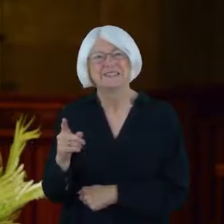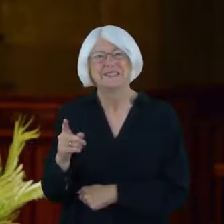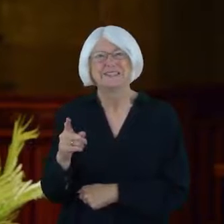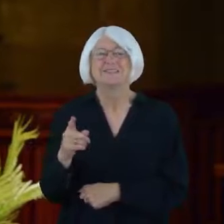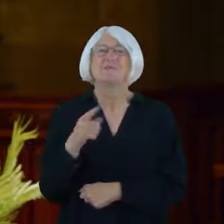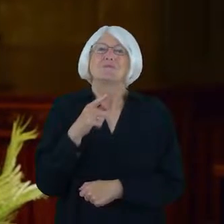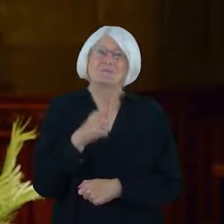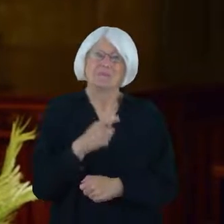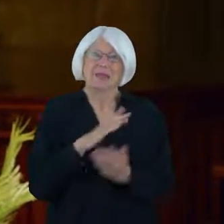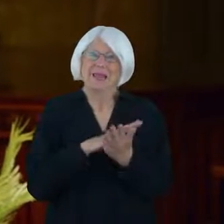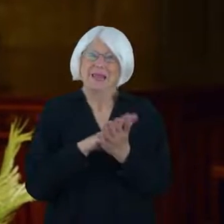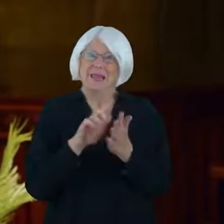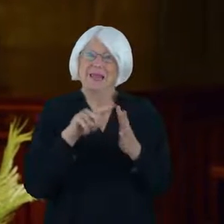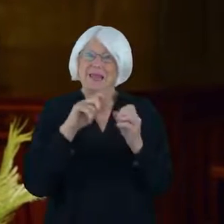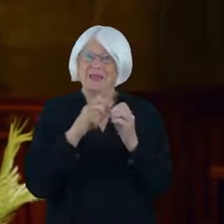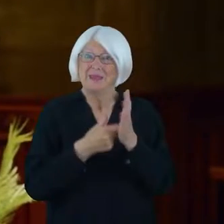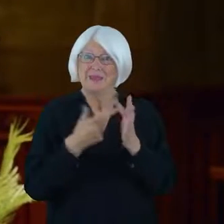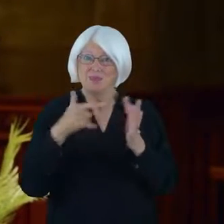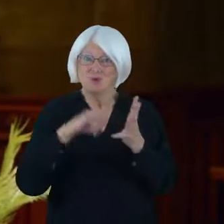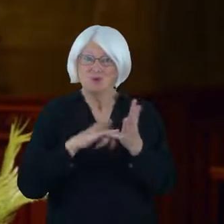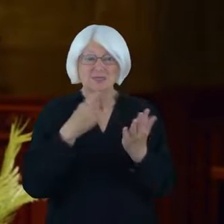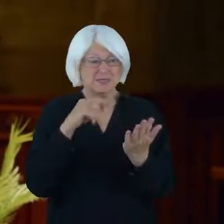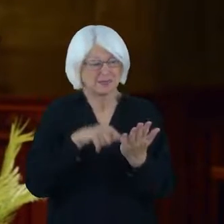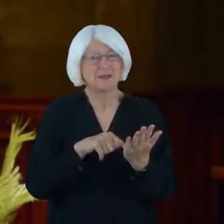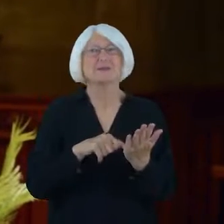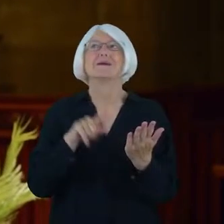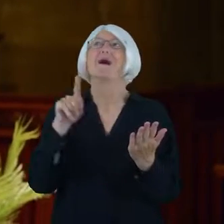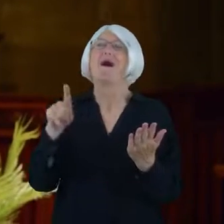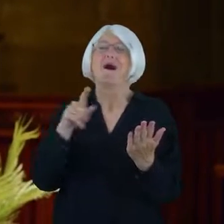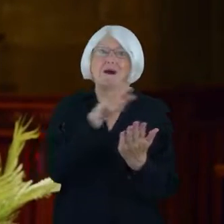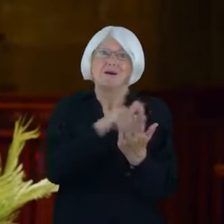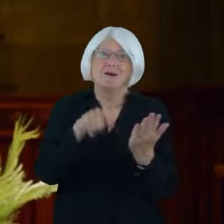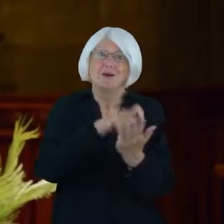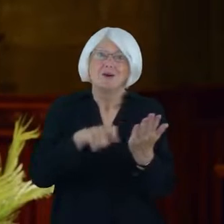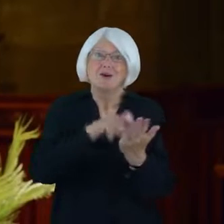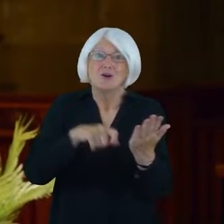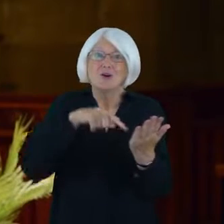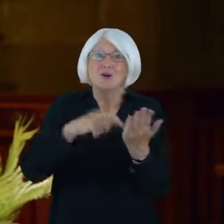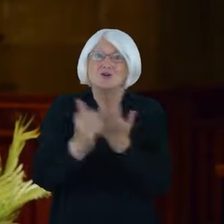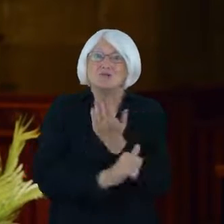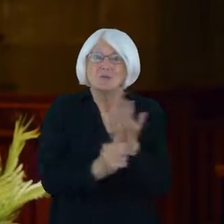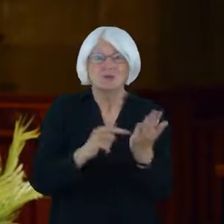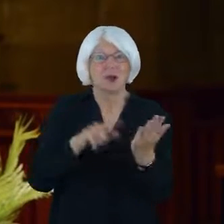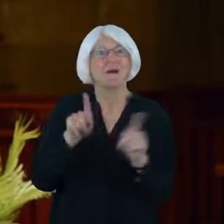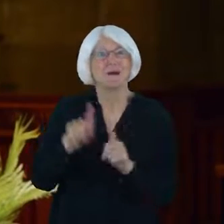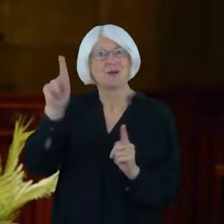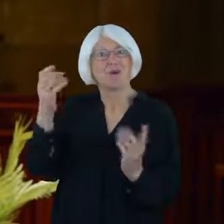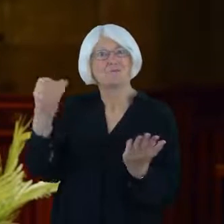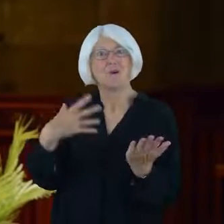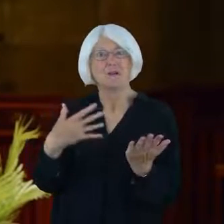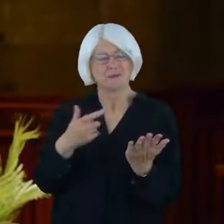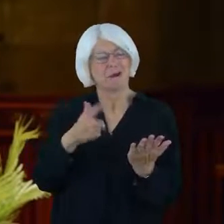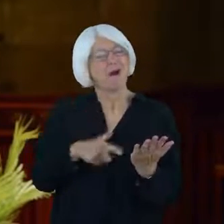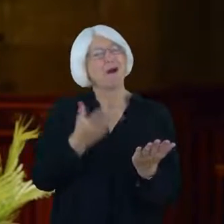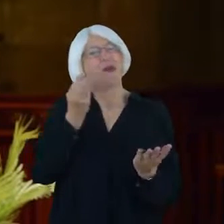the words of Scripture as the voice of God. I first learned this from Madison Pierce. Her